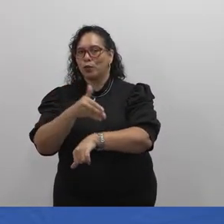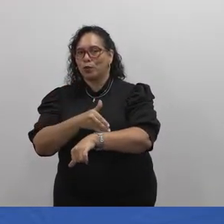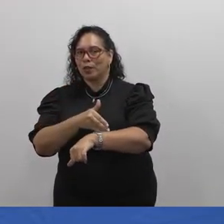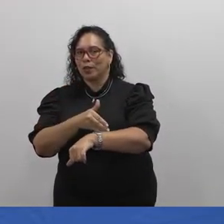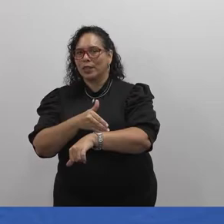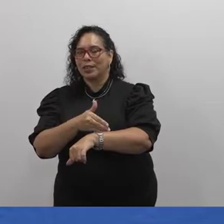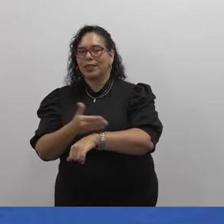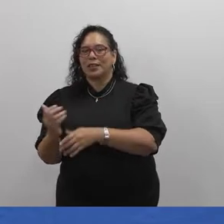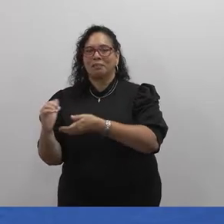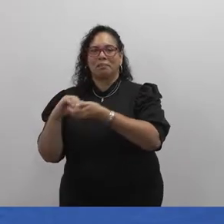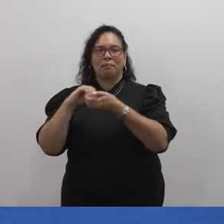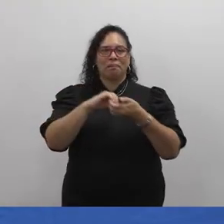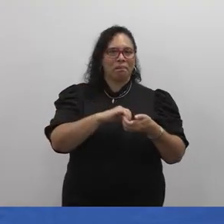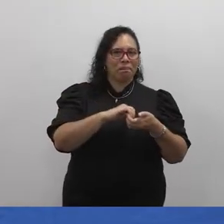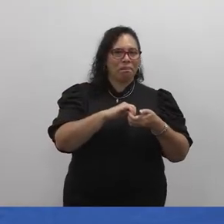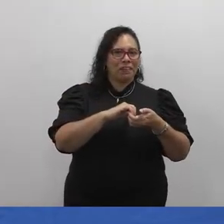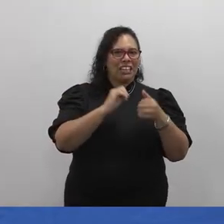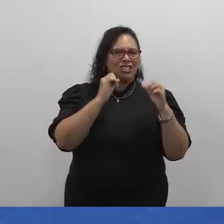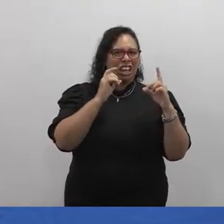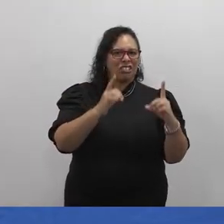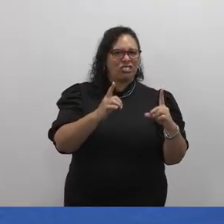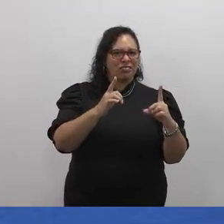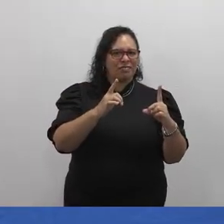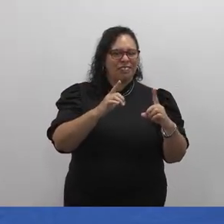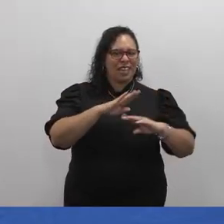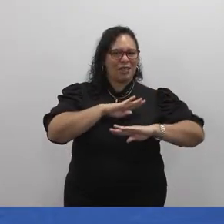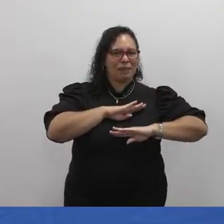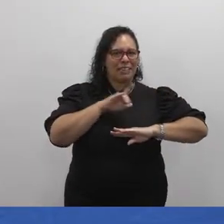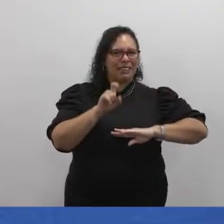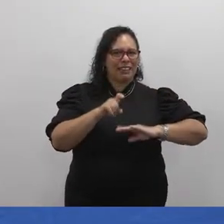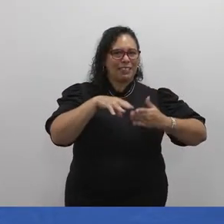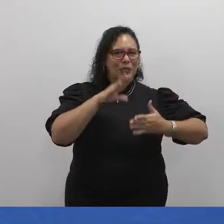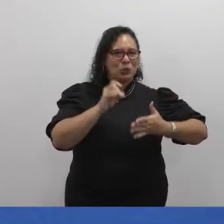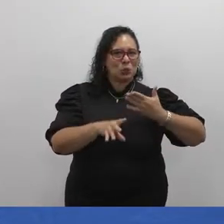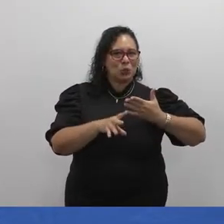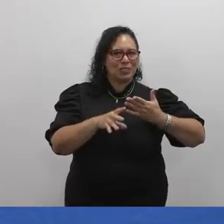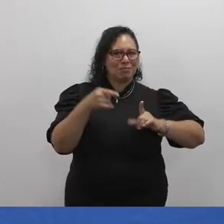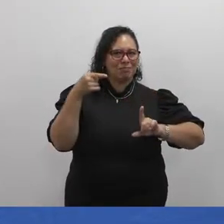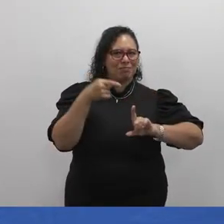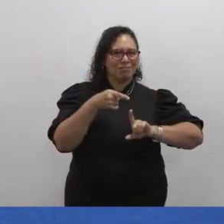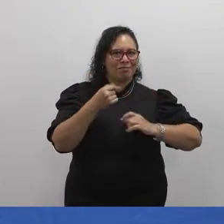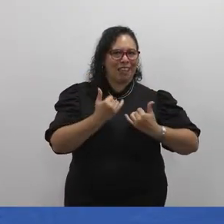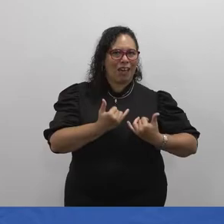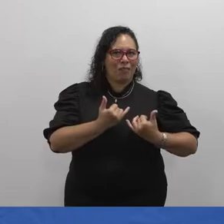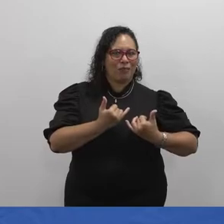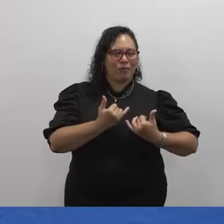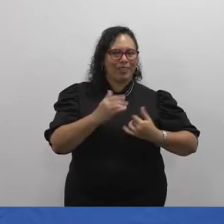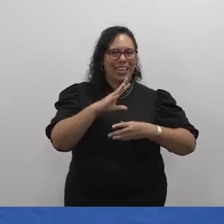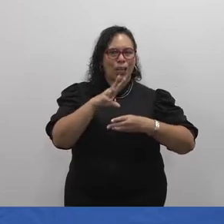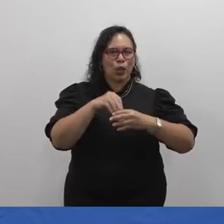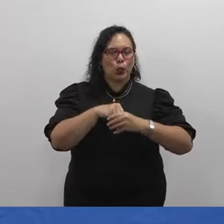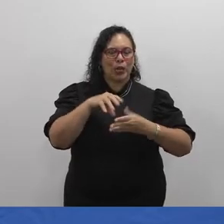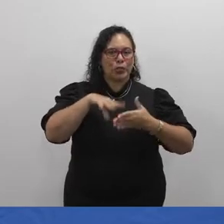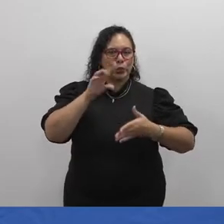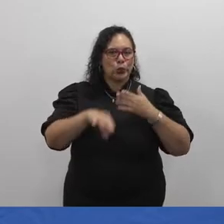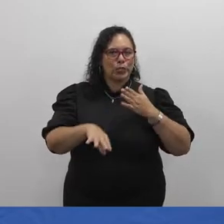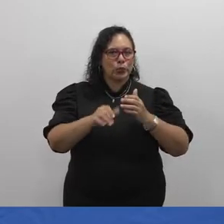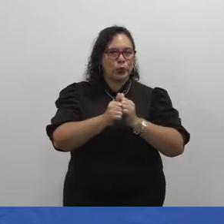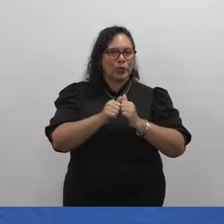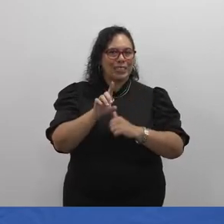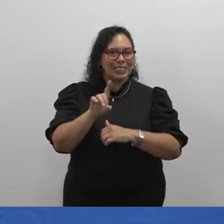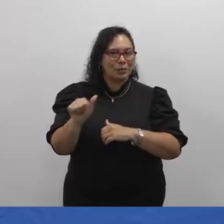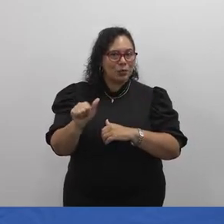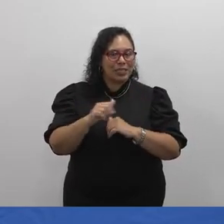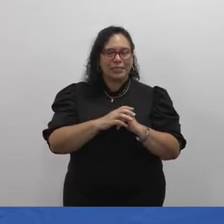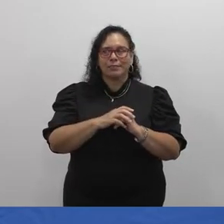needs of our students at this point. And that includes, you know, potentially students with disabilities, right?